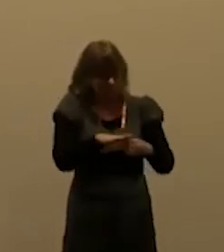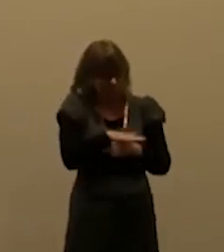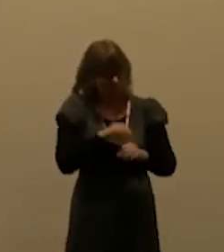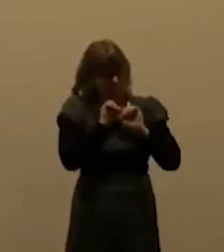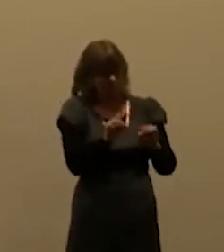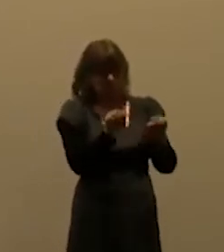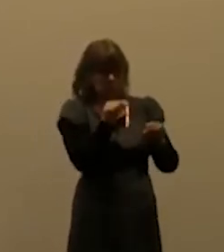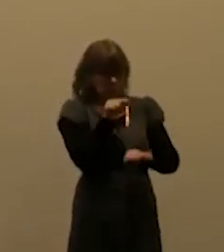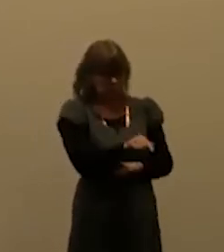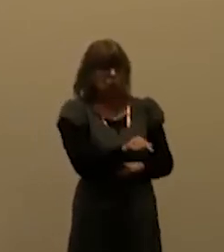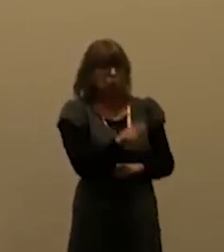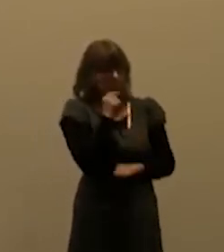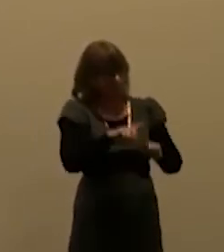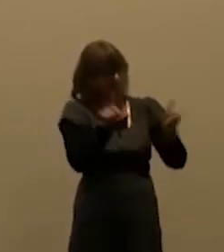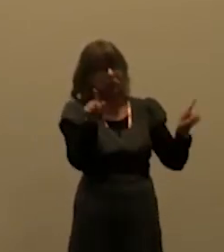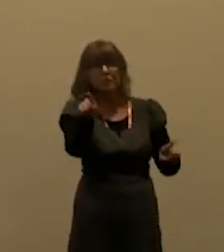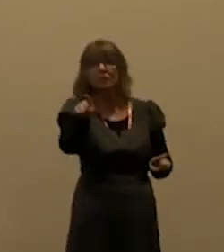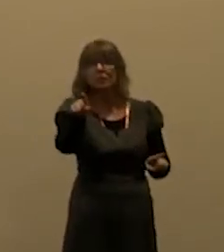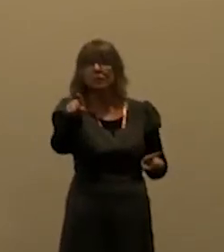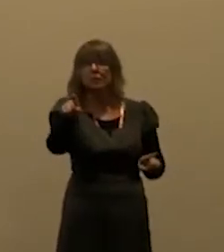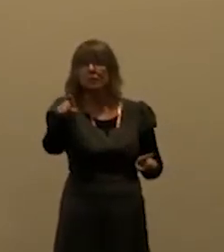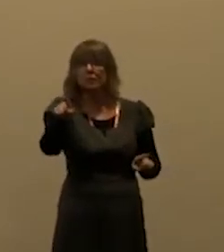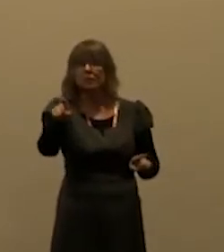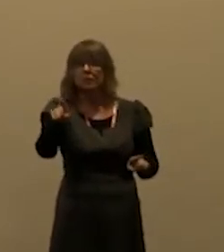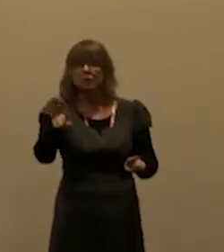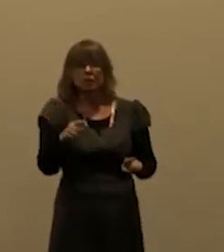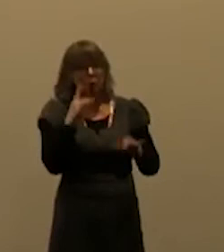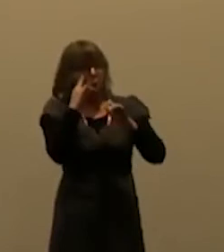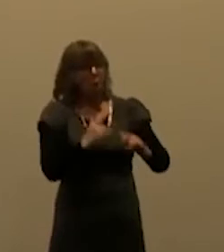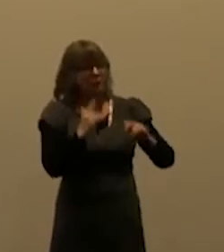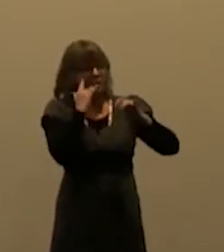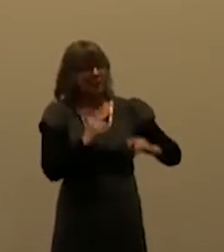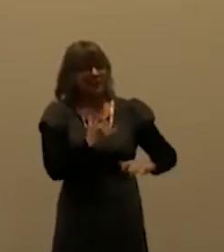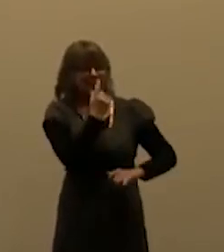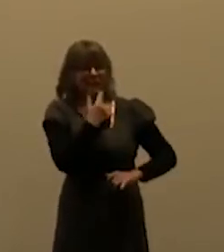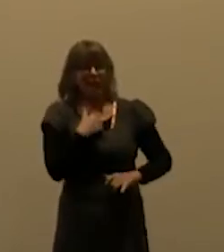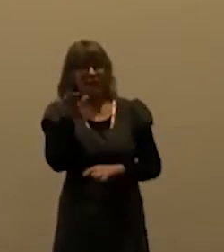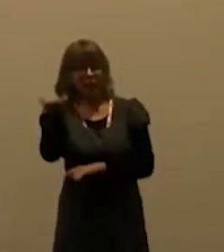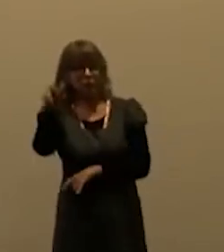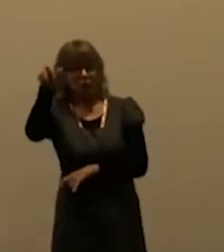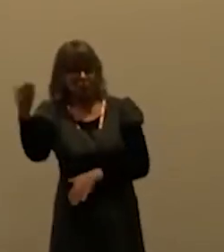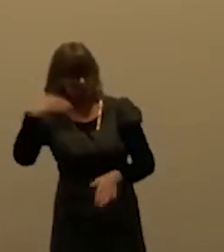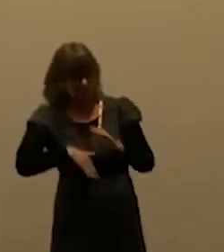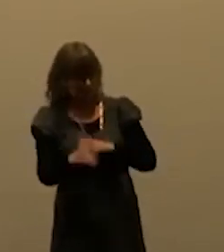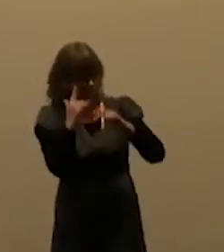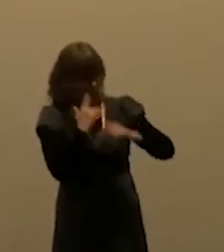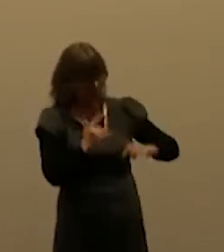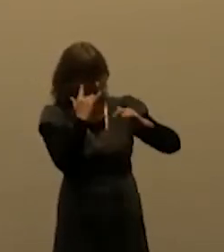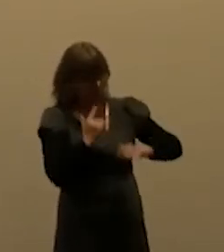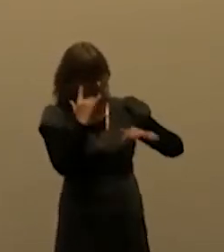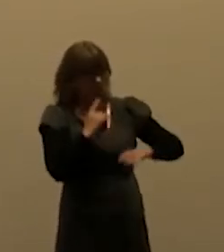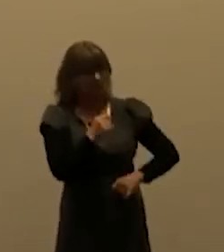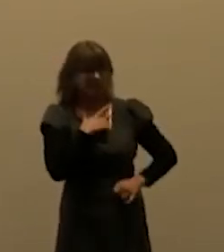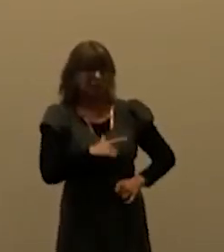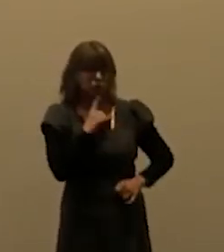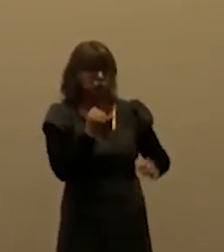you. I think auditability as well. For somebody, if you've got an external auditor coming in, Oh man, can you go? It